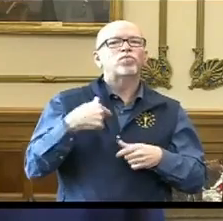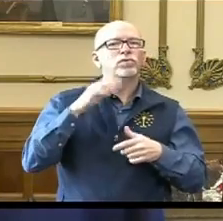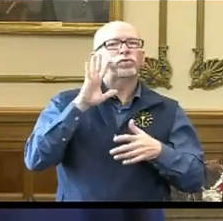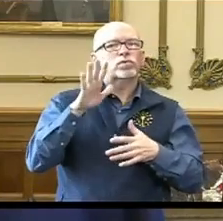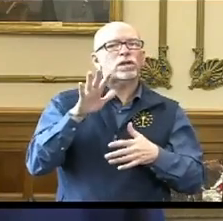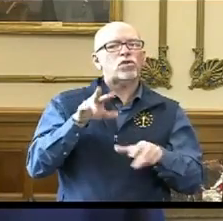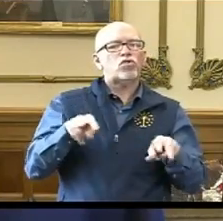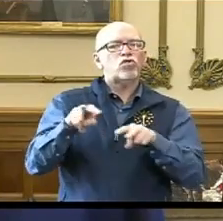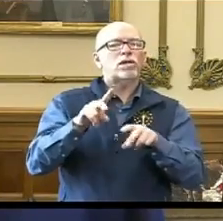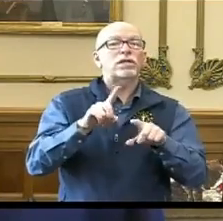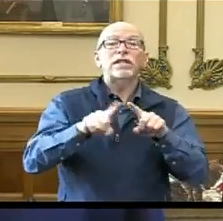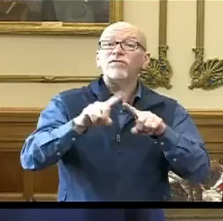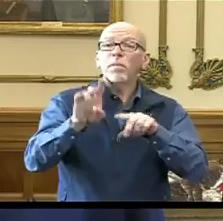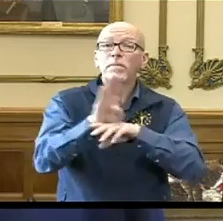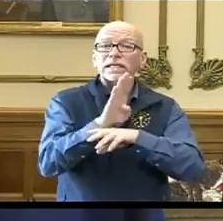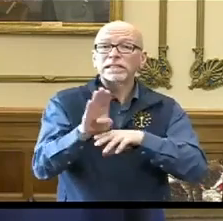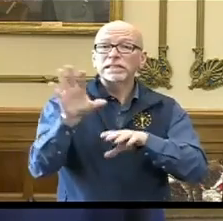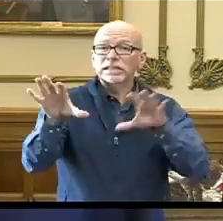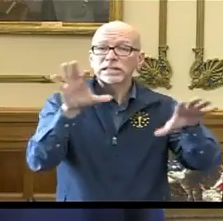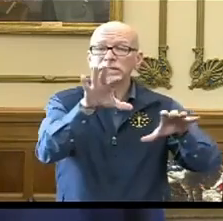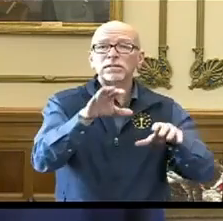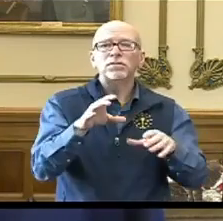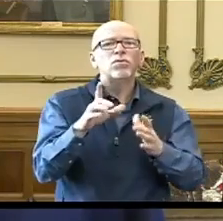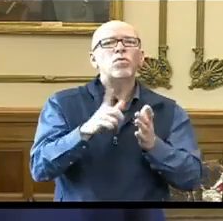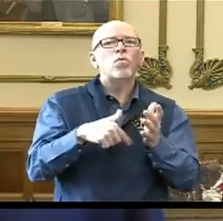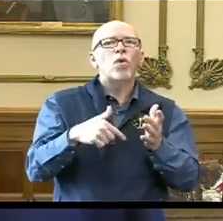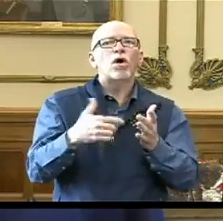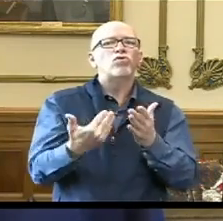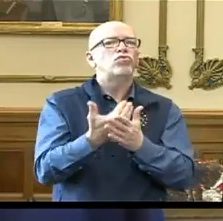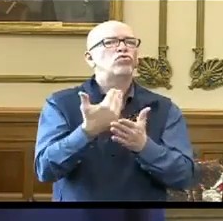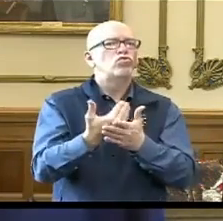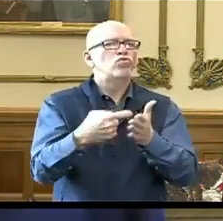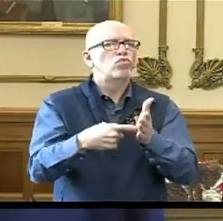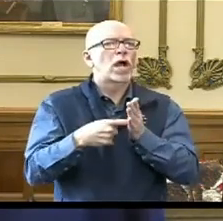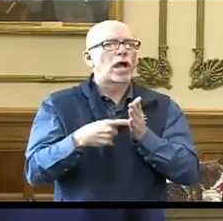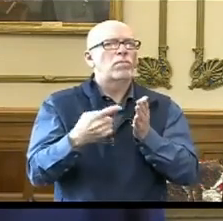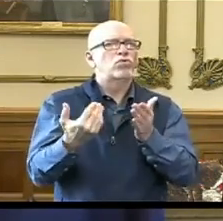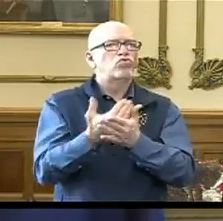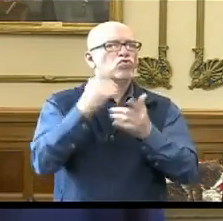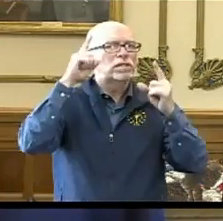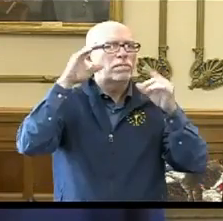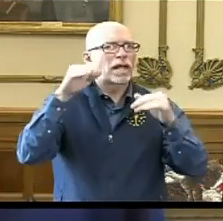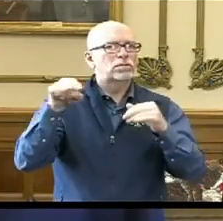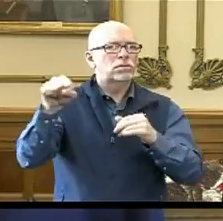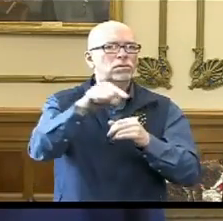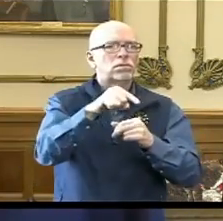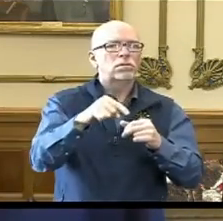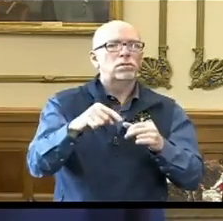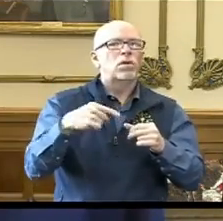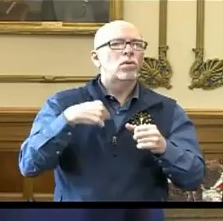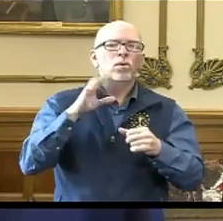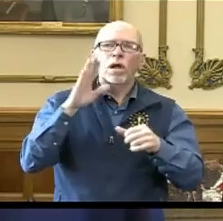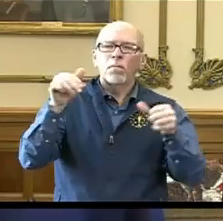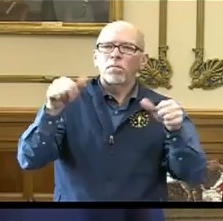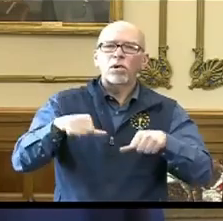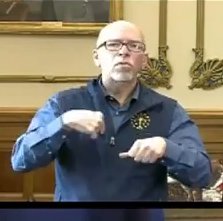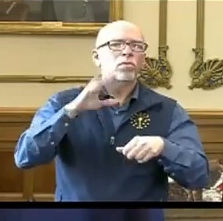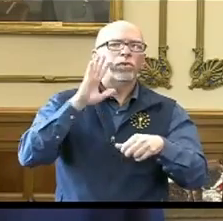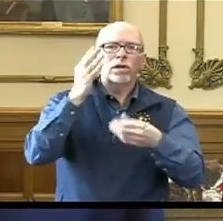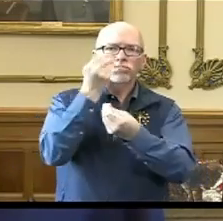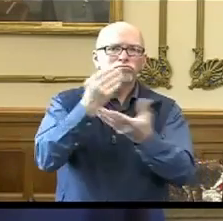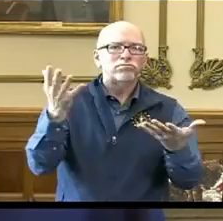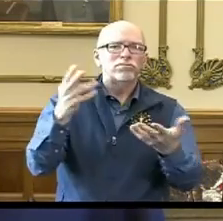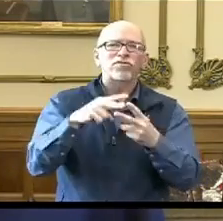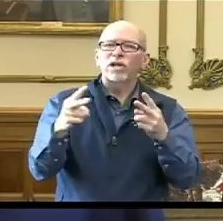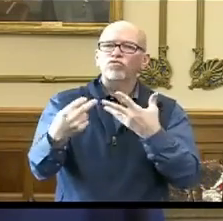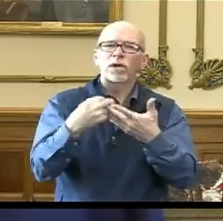different businesses, what are these new requirements and standards. We'll post all those. We'll be very transparent about all those. That's what's going into